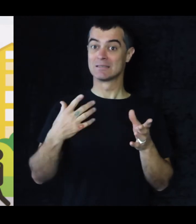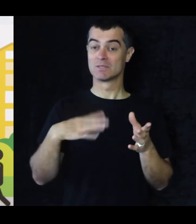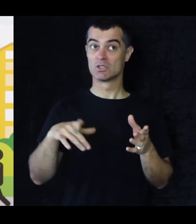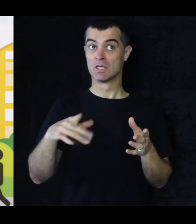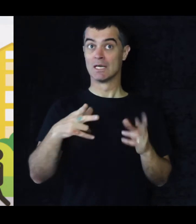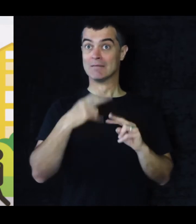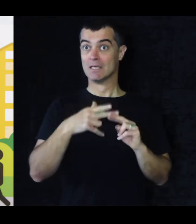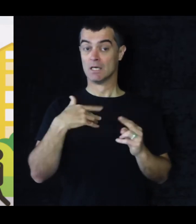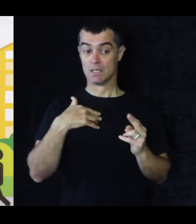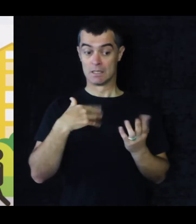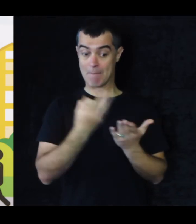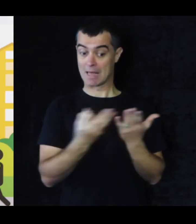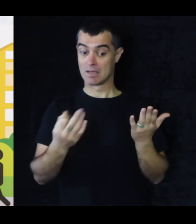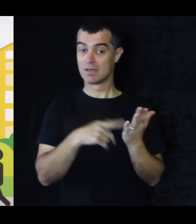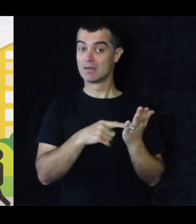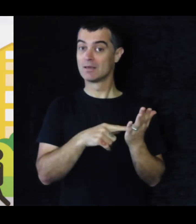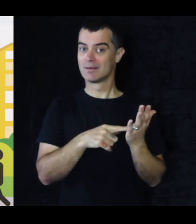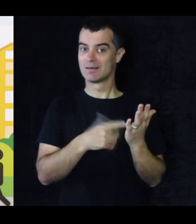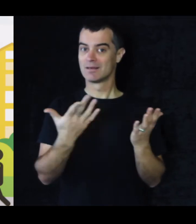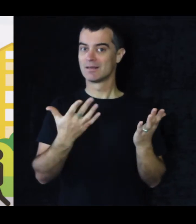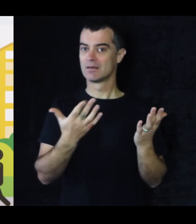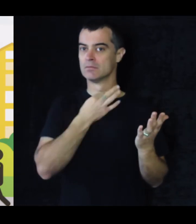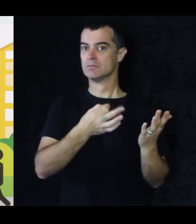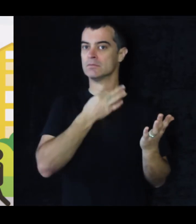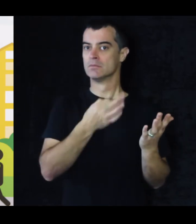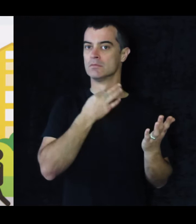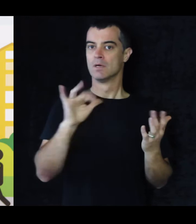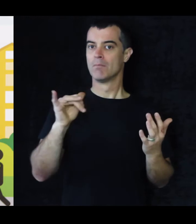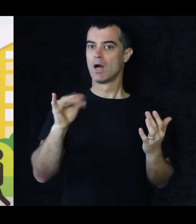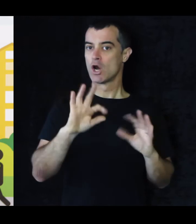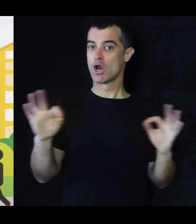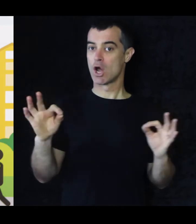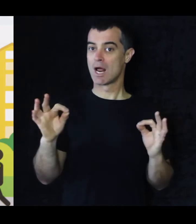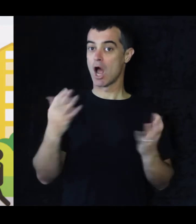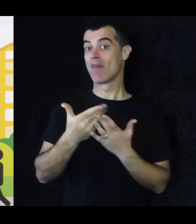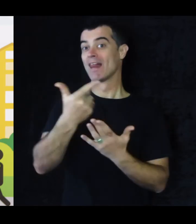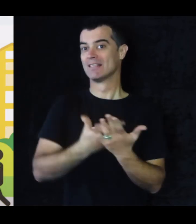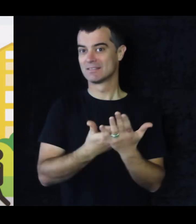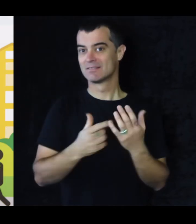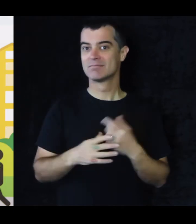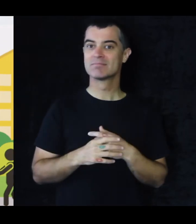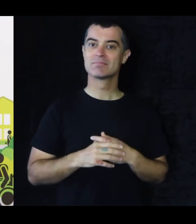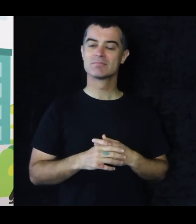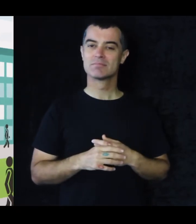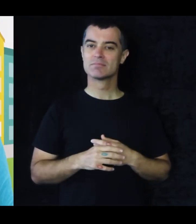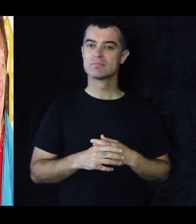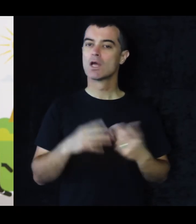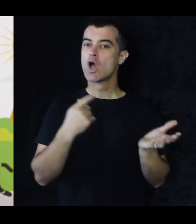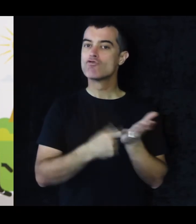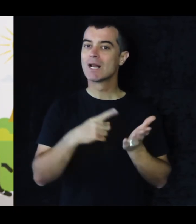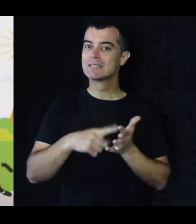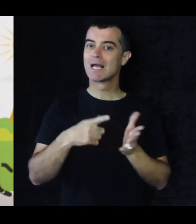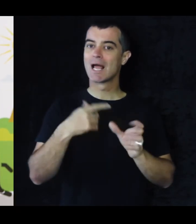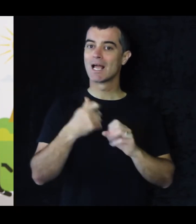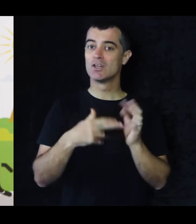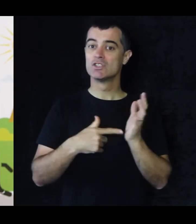you're afraid if you leave it blank, then you might not even get on the list. Real estate